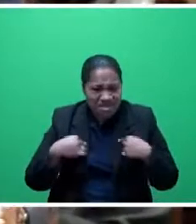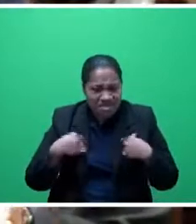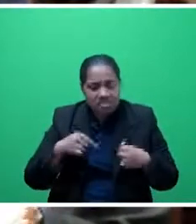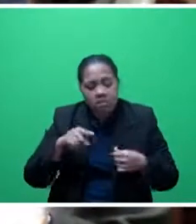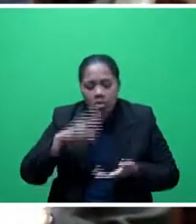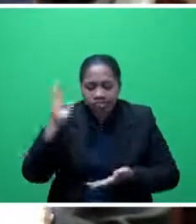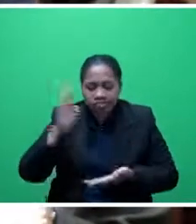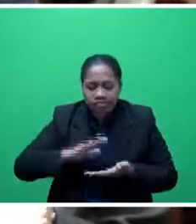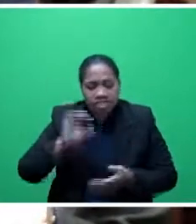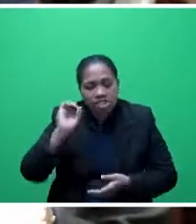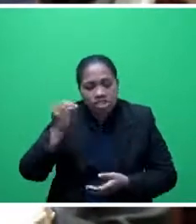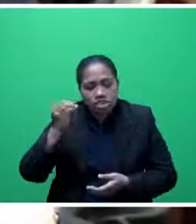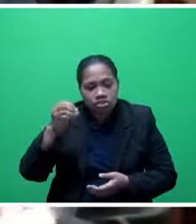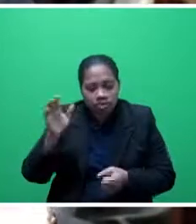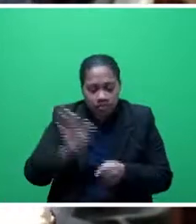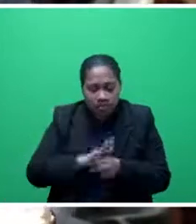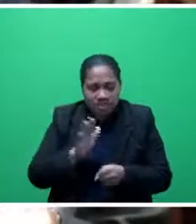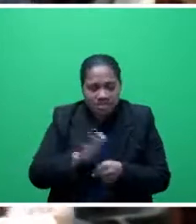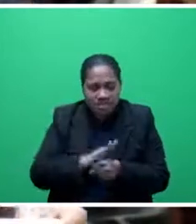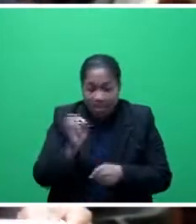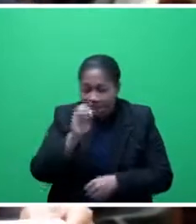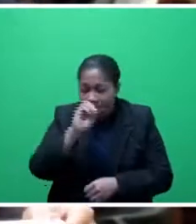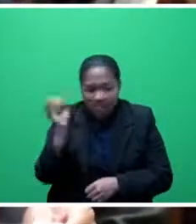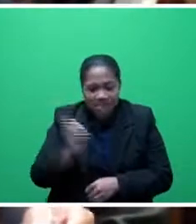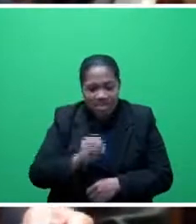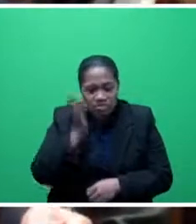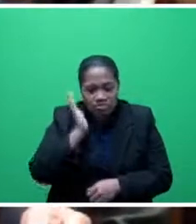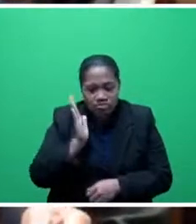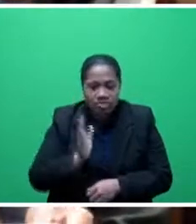we don't make them, but people need them. It's everyday usage.